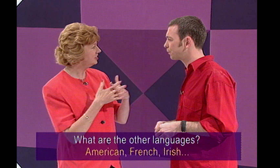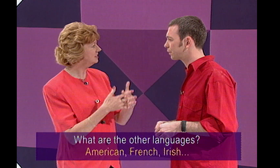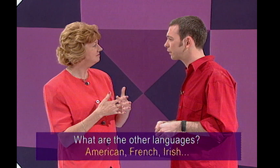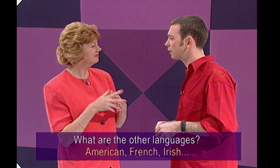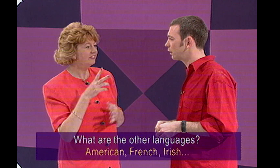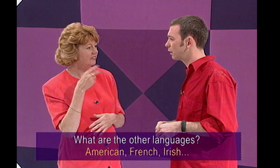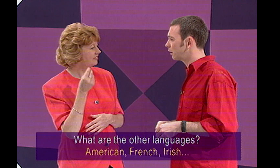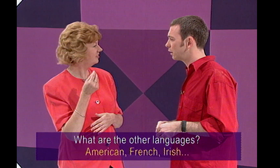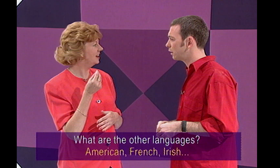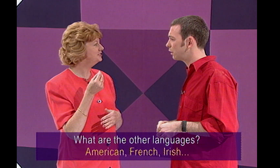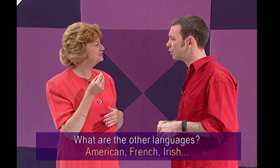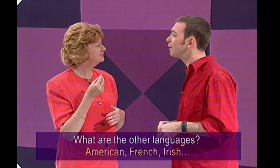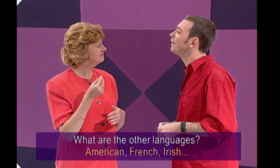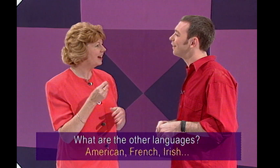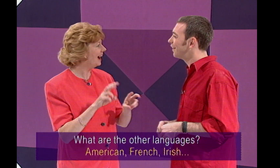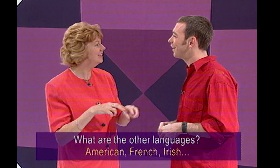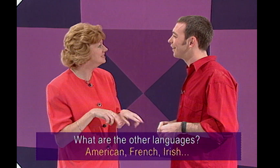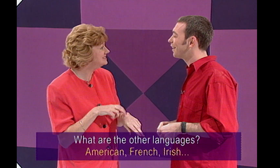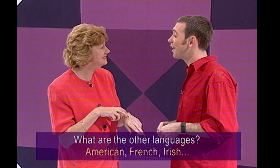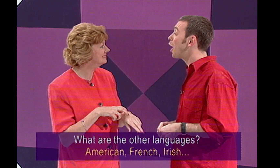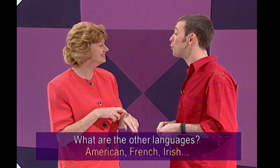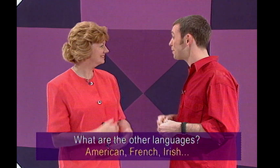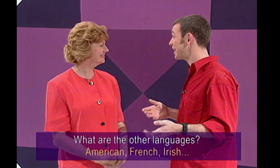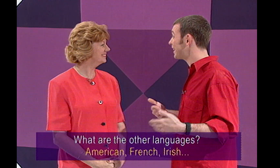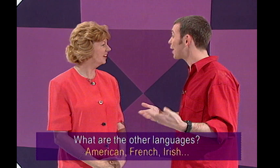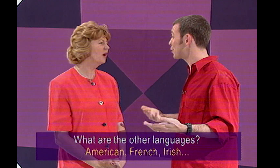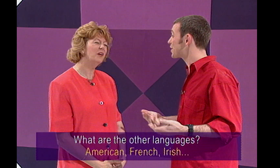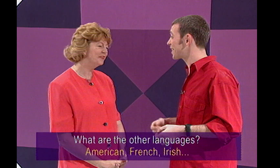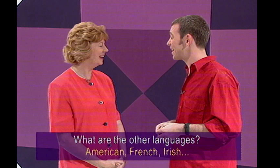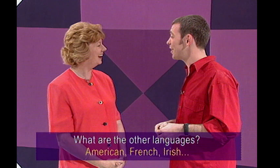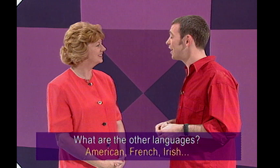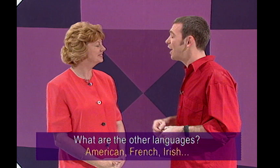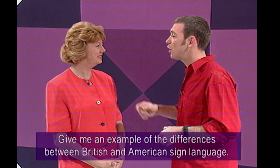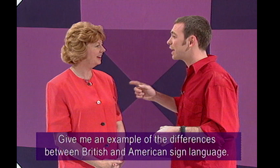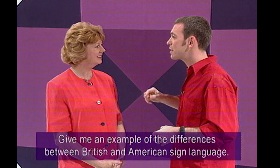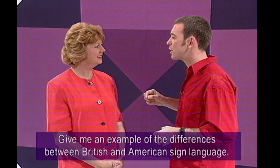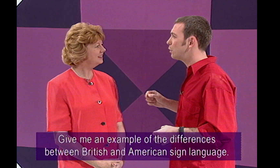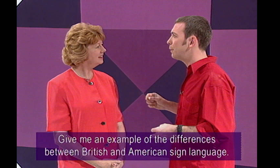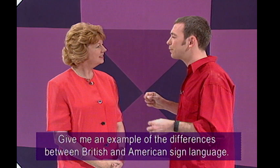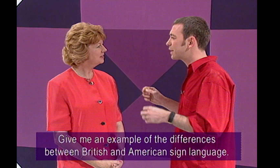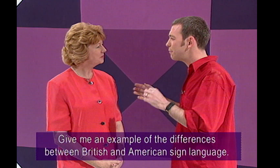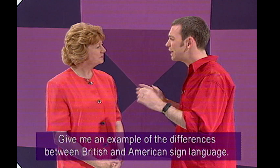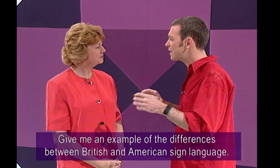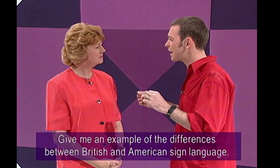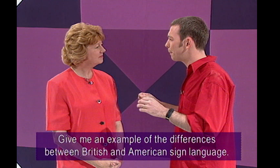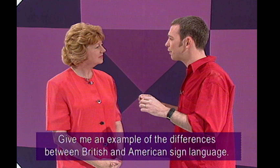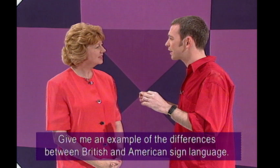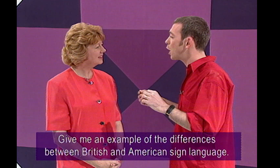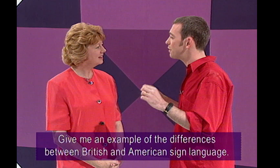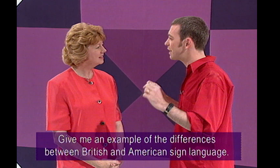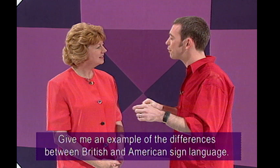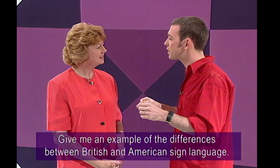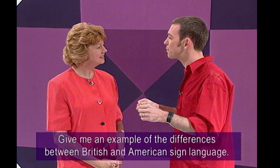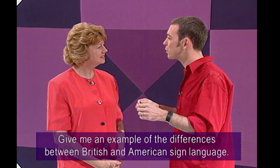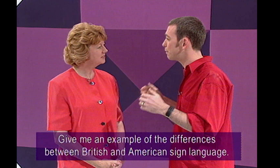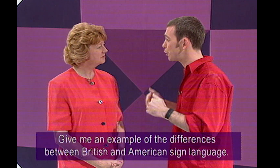there's American, French, Ireland. Oh, as many languages as there are. Oh, OK. So, give me an example of the